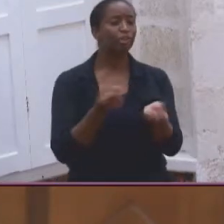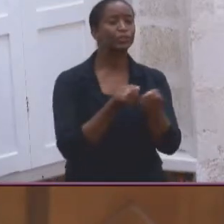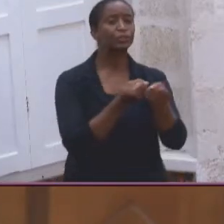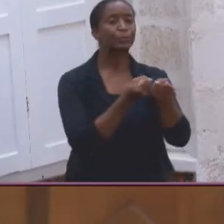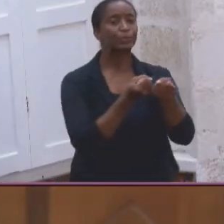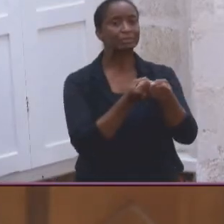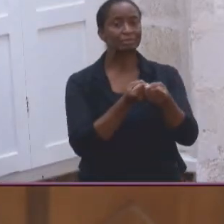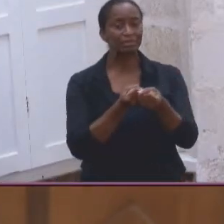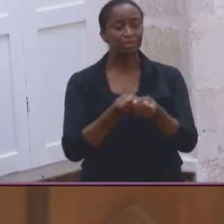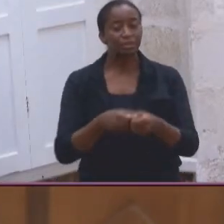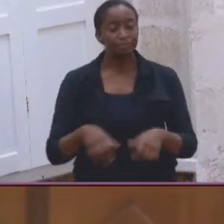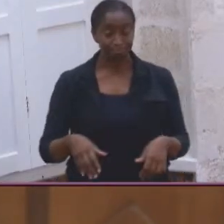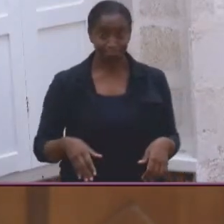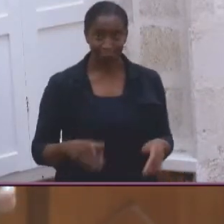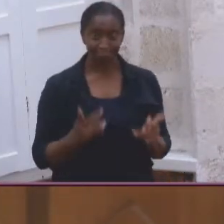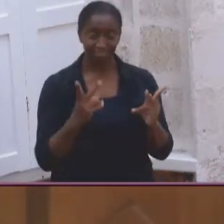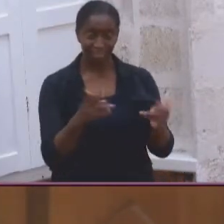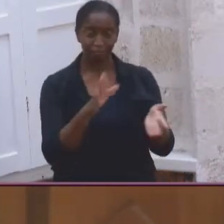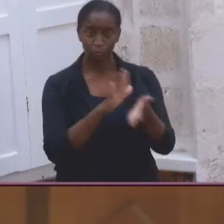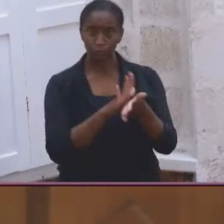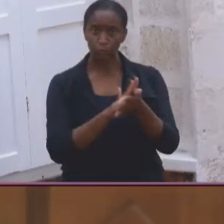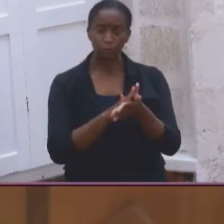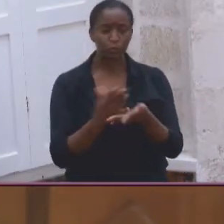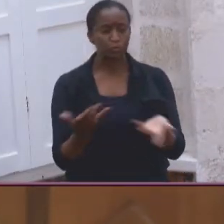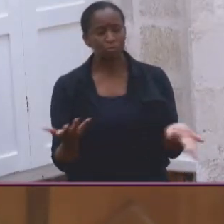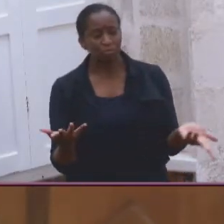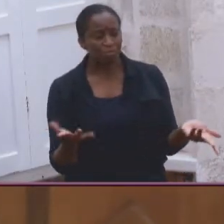and telling the children that they don't have to do it,